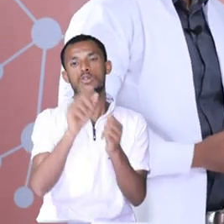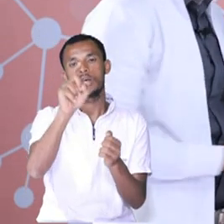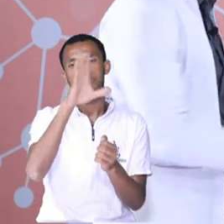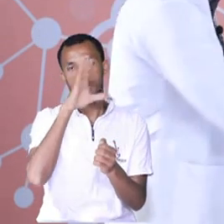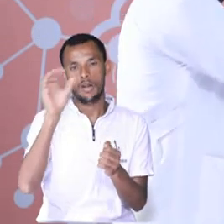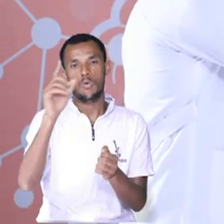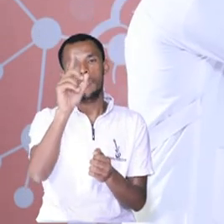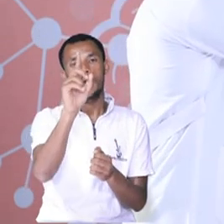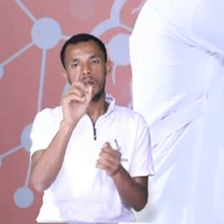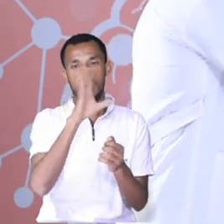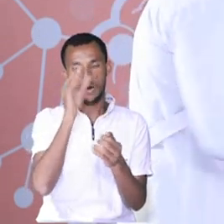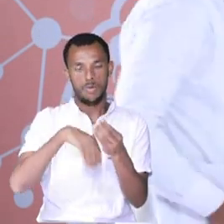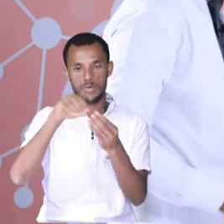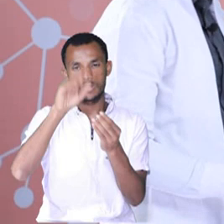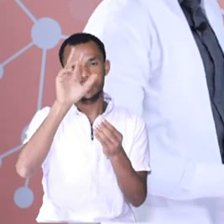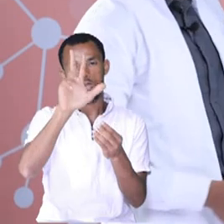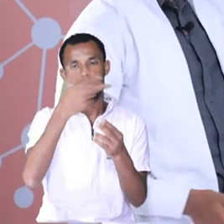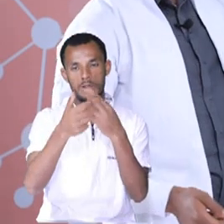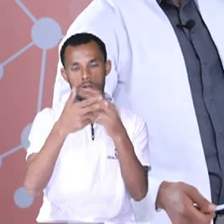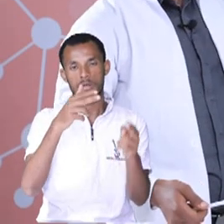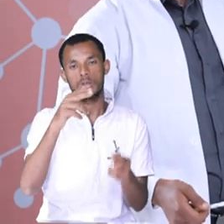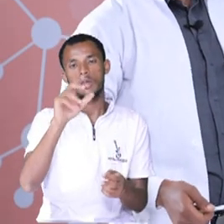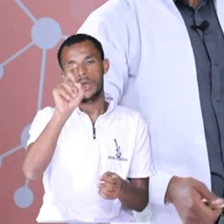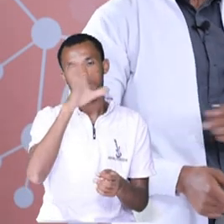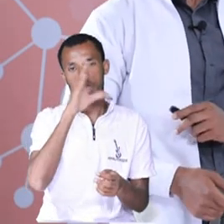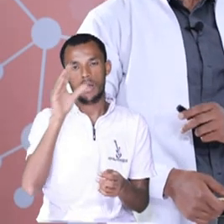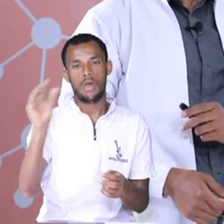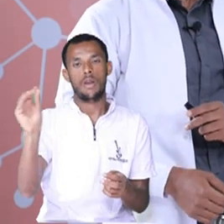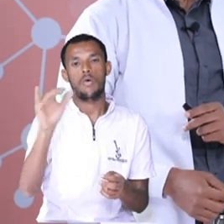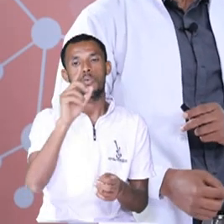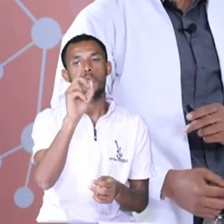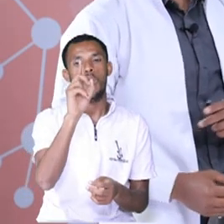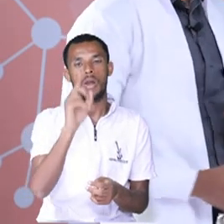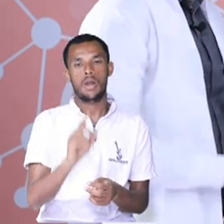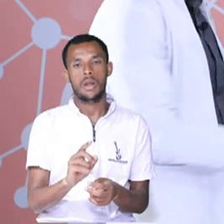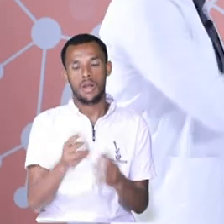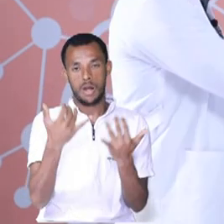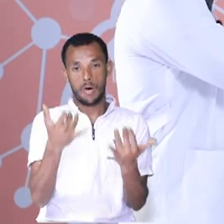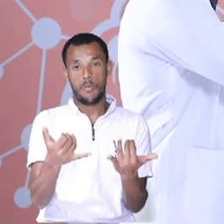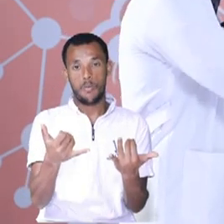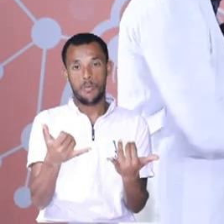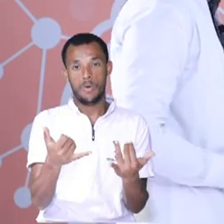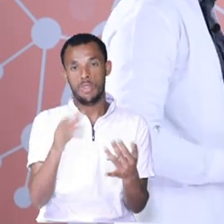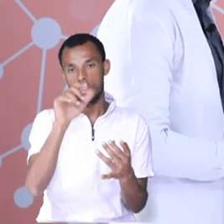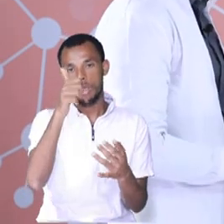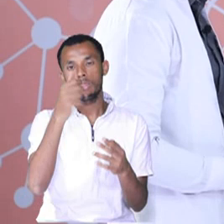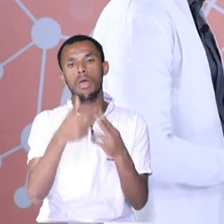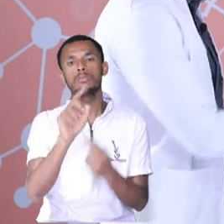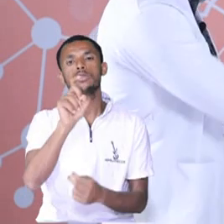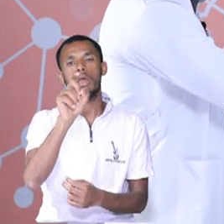and 1, and also these 3 multiply both x and 1. Now, 10 times